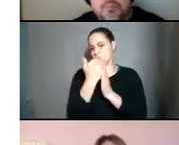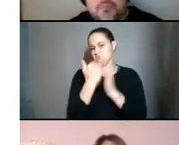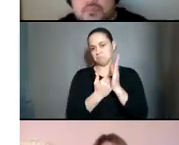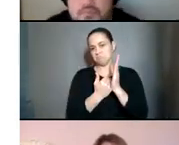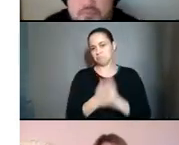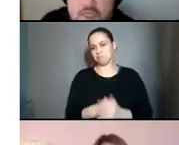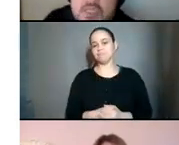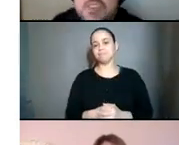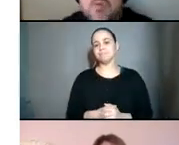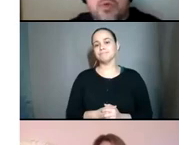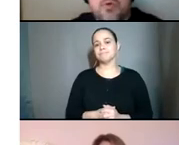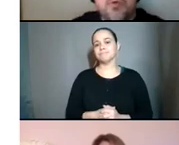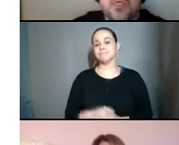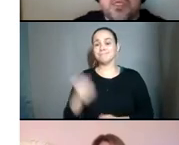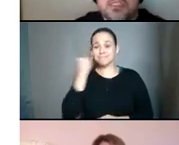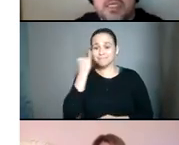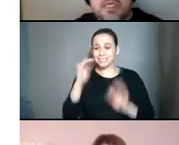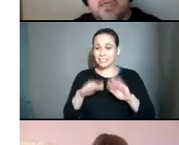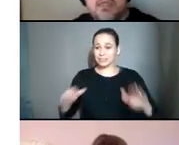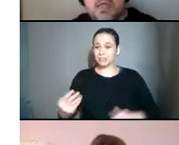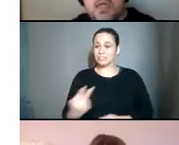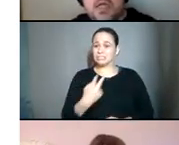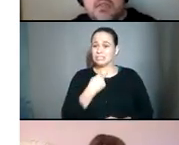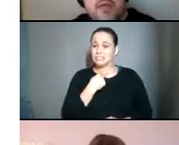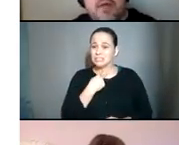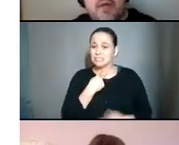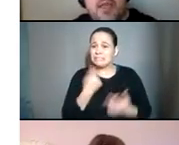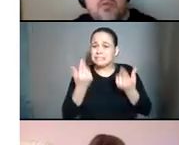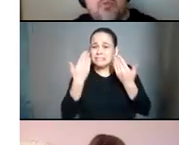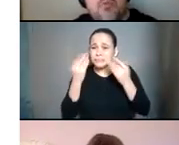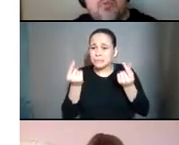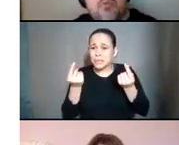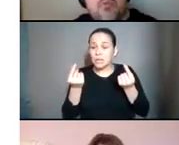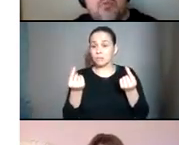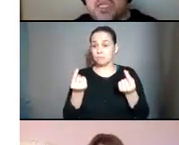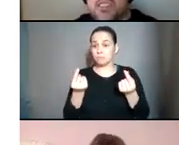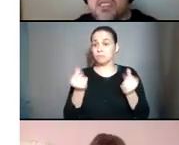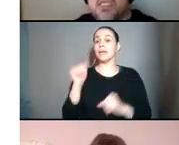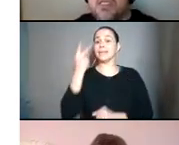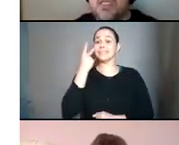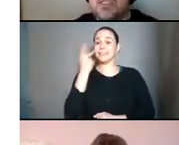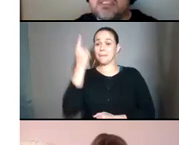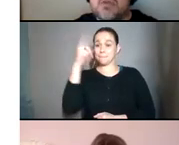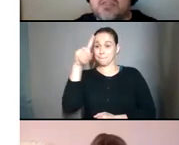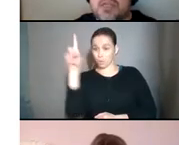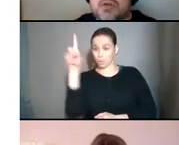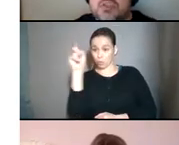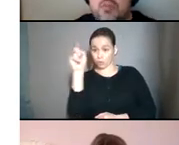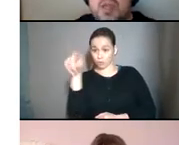If your child gets stuck, they can click on the question mark to get a hint.